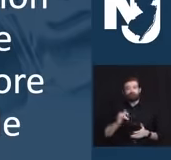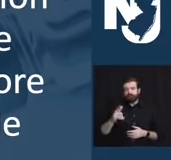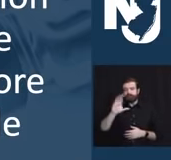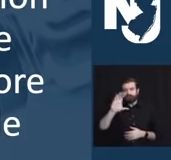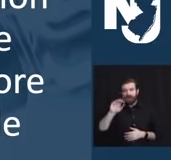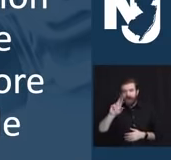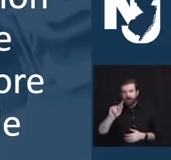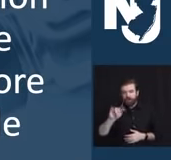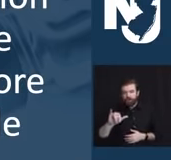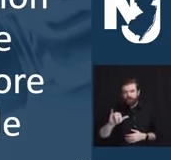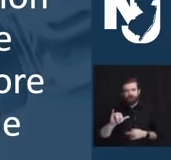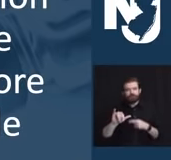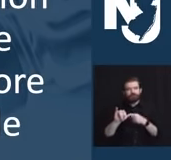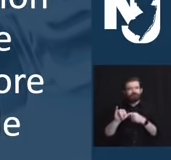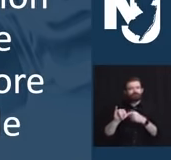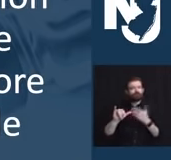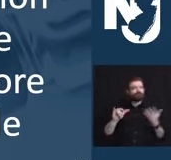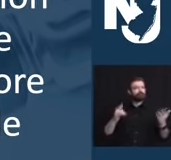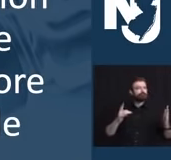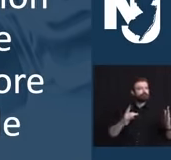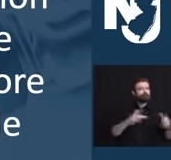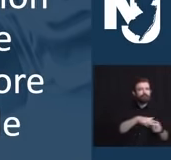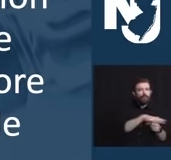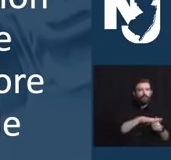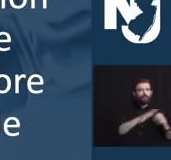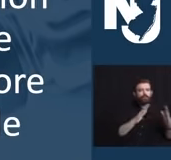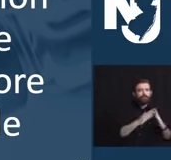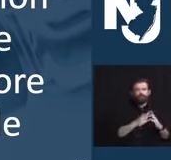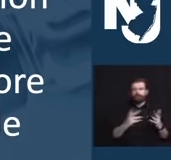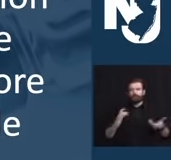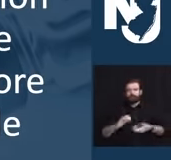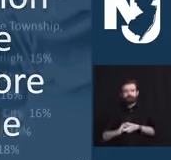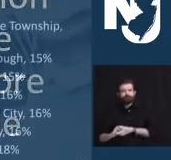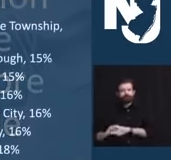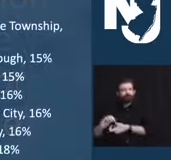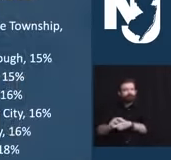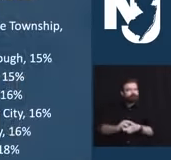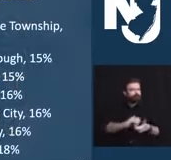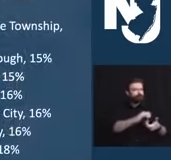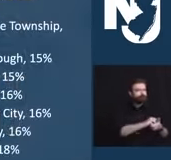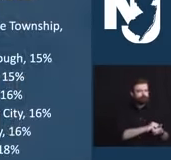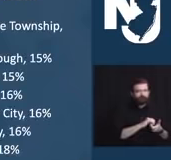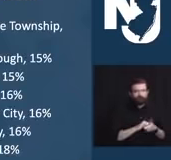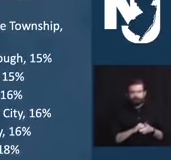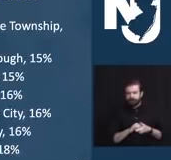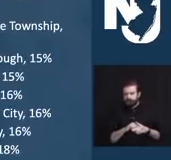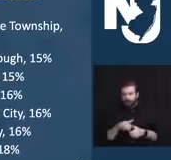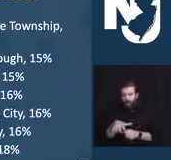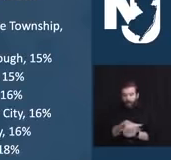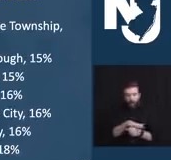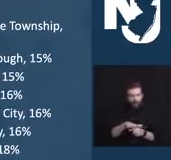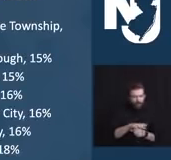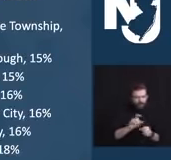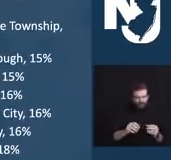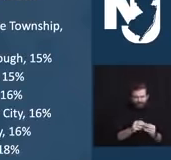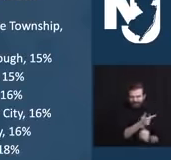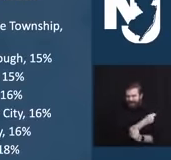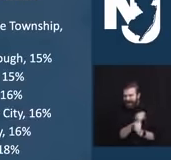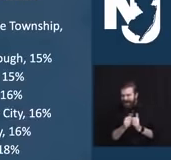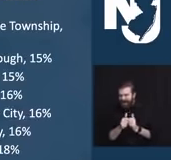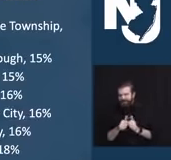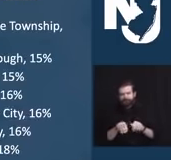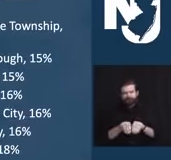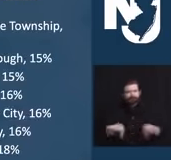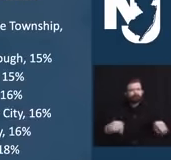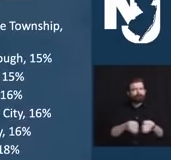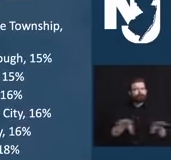lagging areas. I'll show you this, for example. This slide shows 16 municipalities with populations over